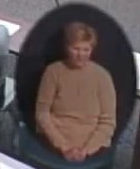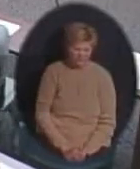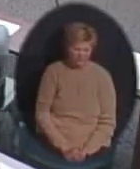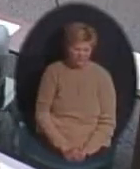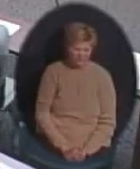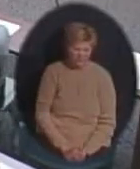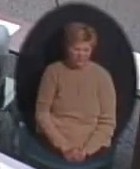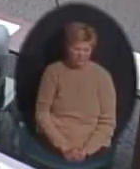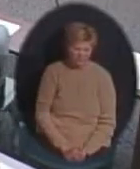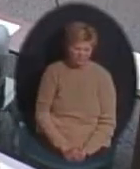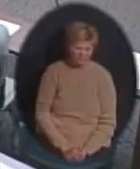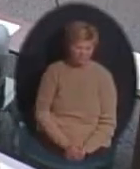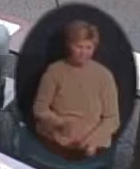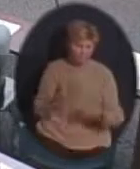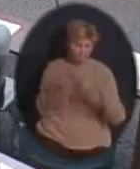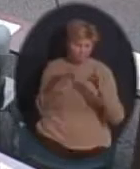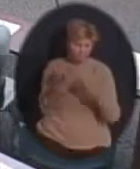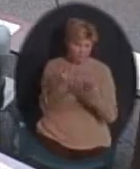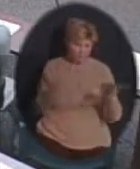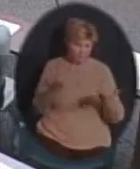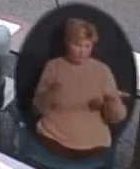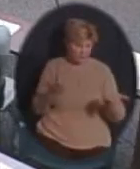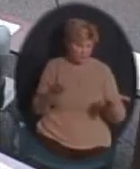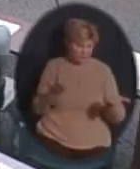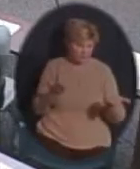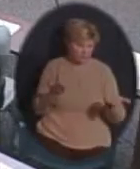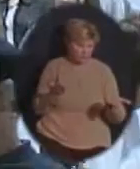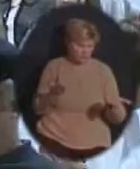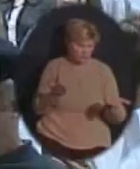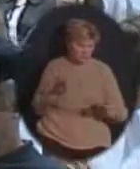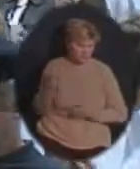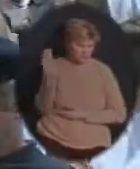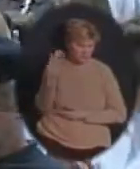And do we have some family members here? Would you please stand, wave?